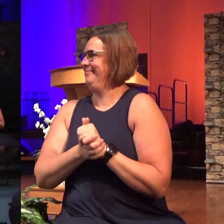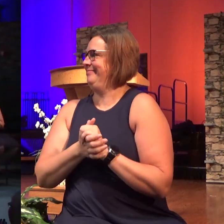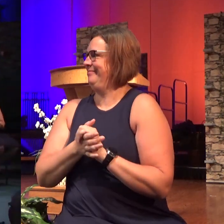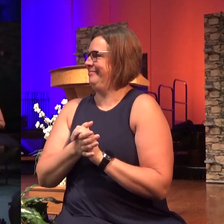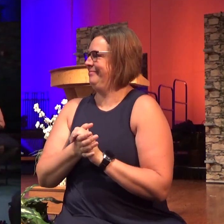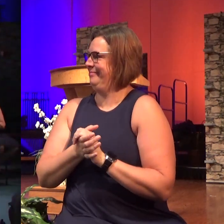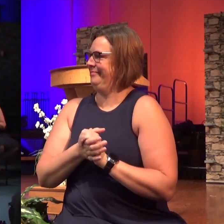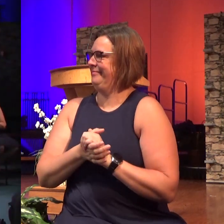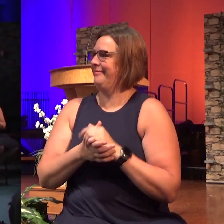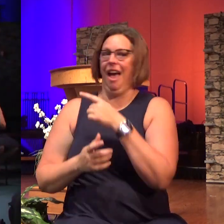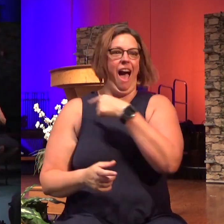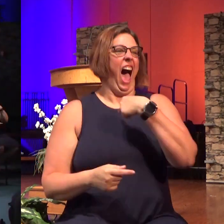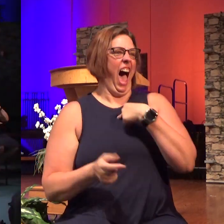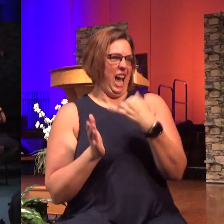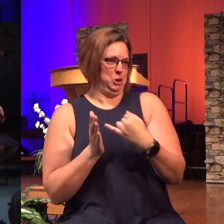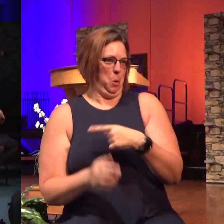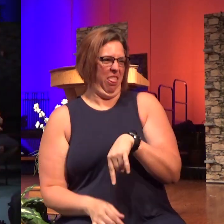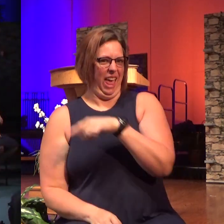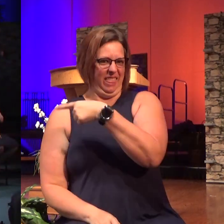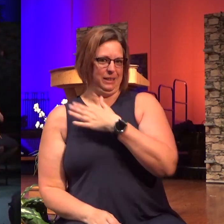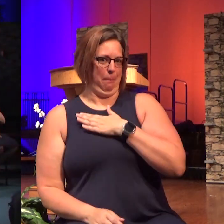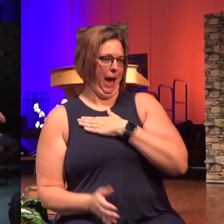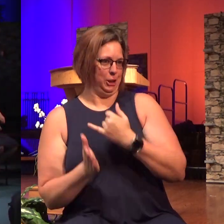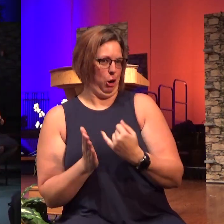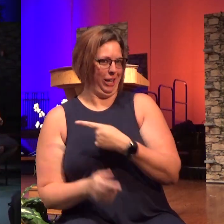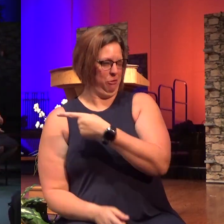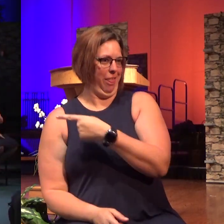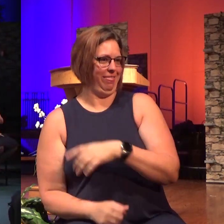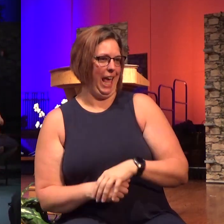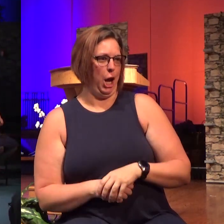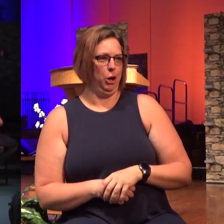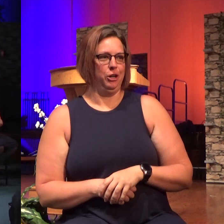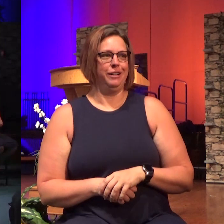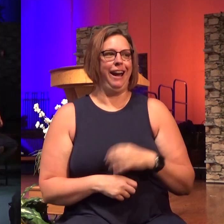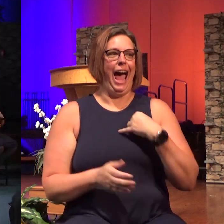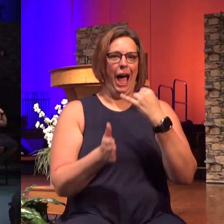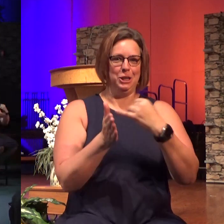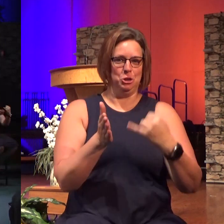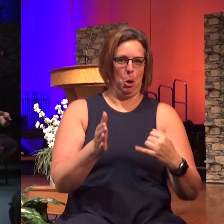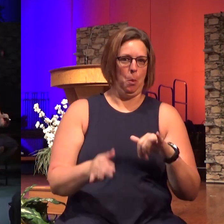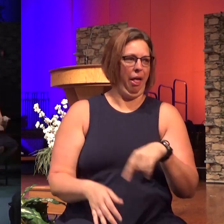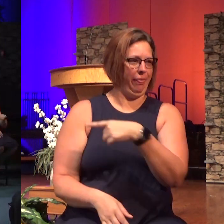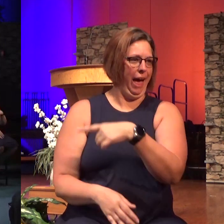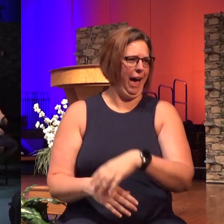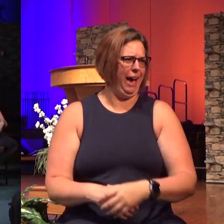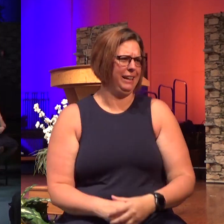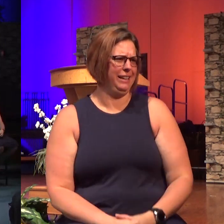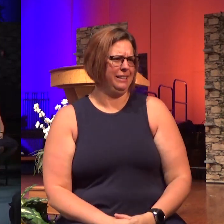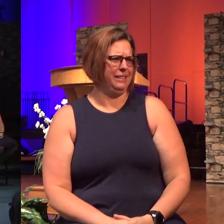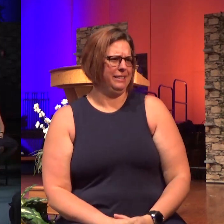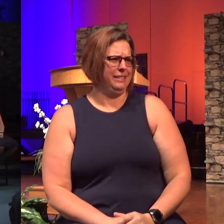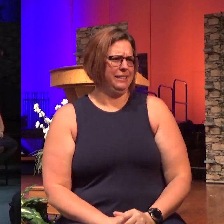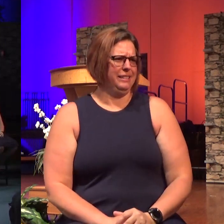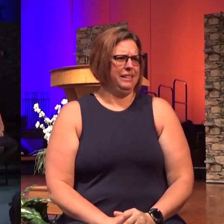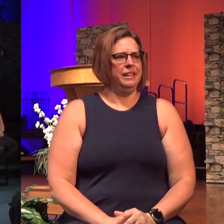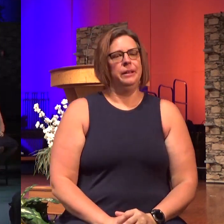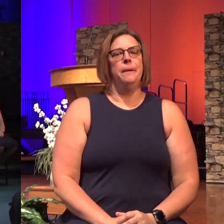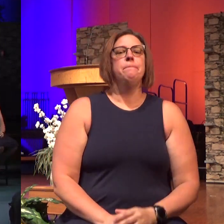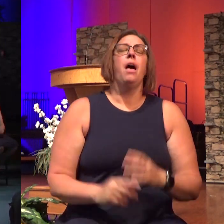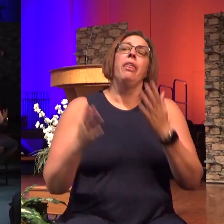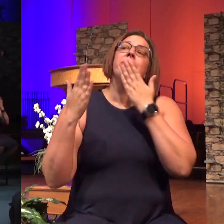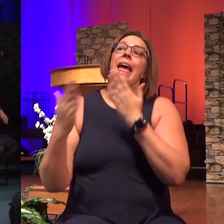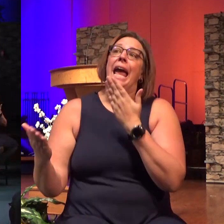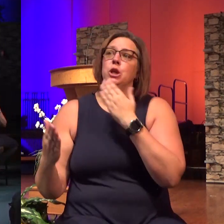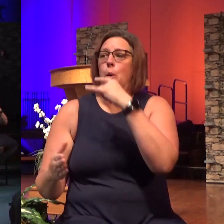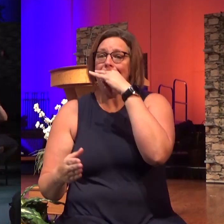I drew that right there. That's my drawing. I drew right on that pillowcase right there. Thank you, kids. Thank